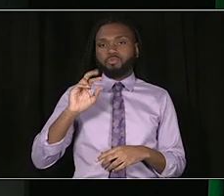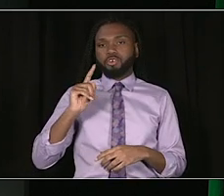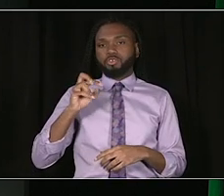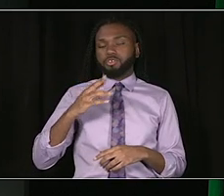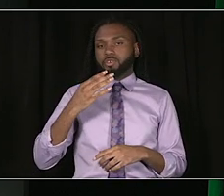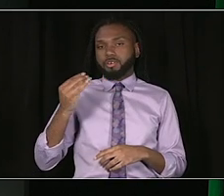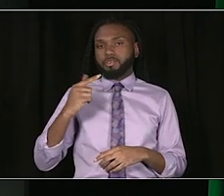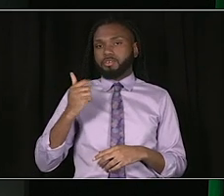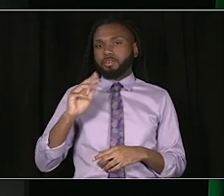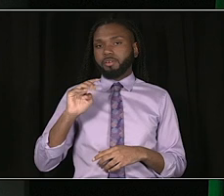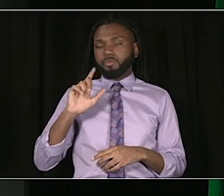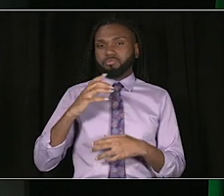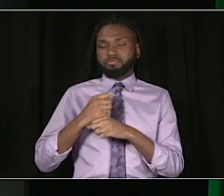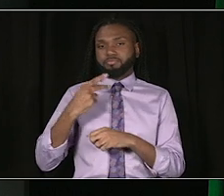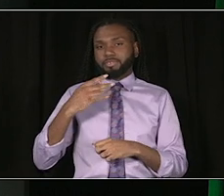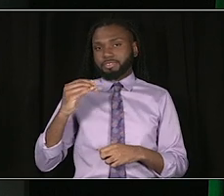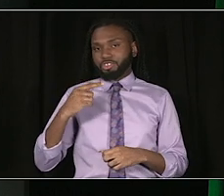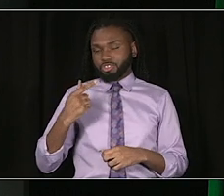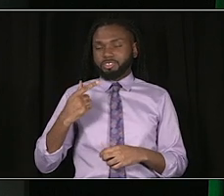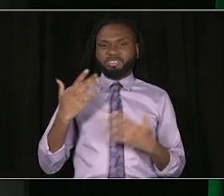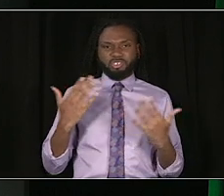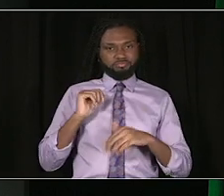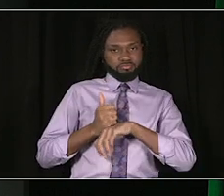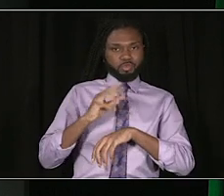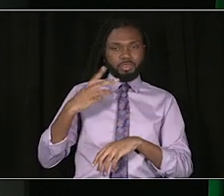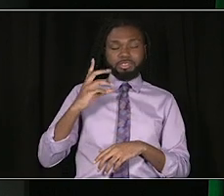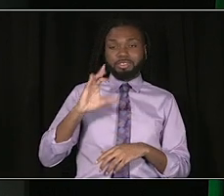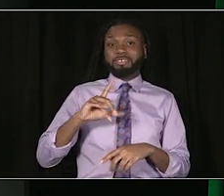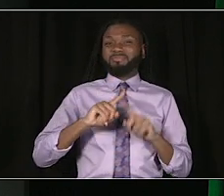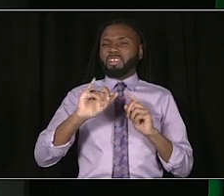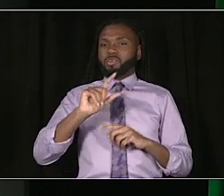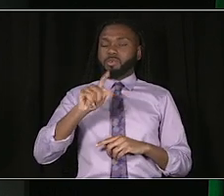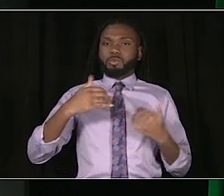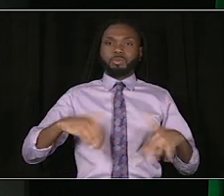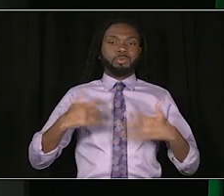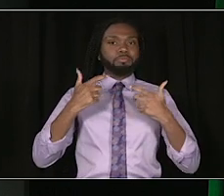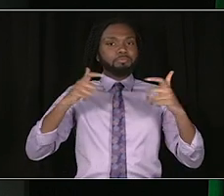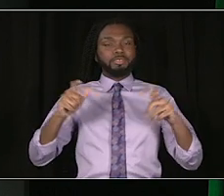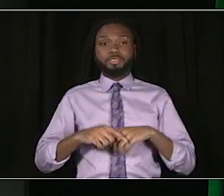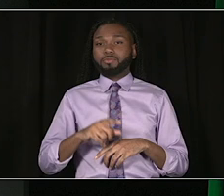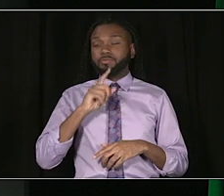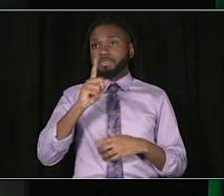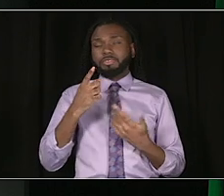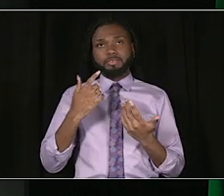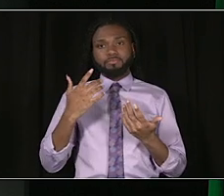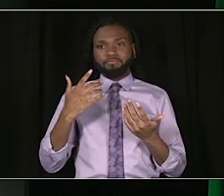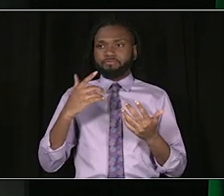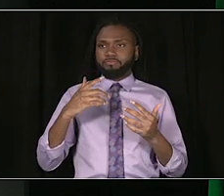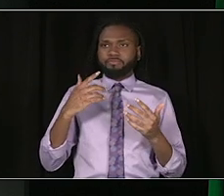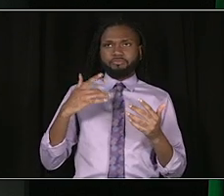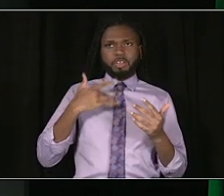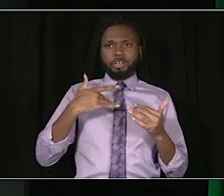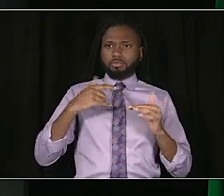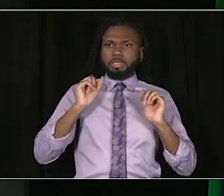D.C. Obviously, that's a very big question. There's a lot of ways that we find it possible to try